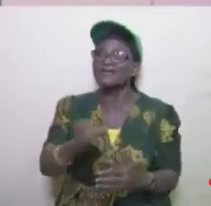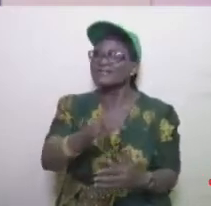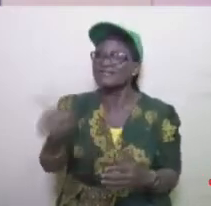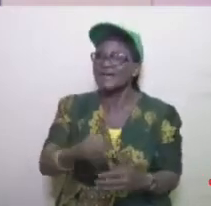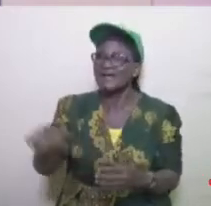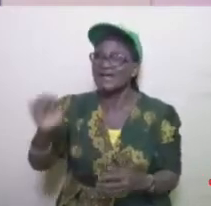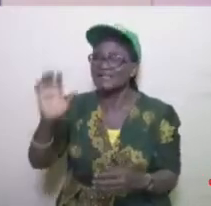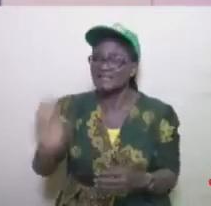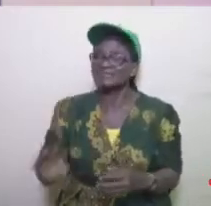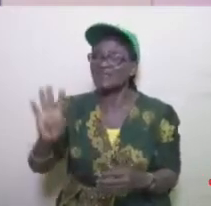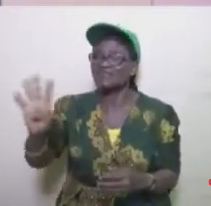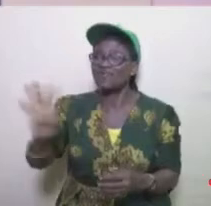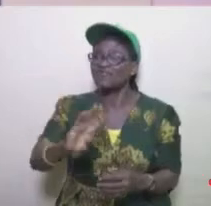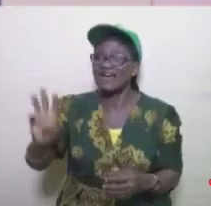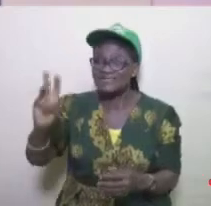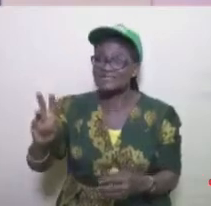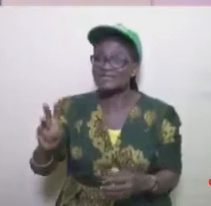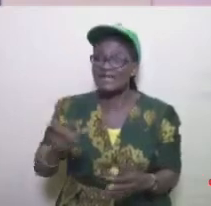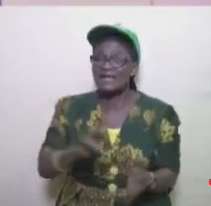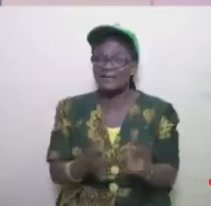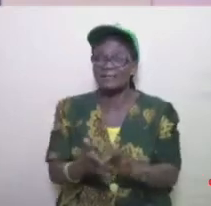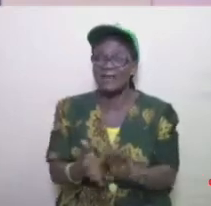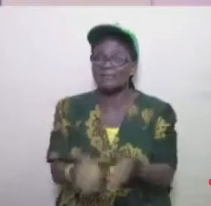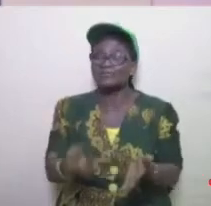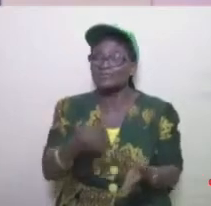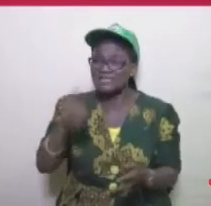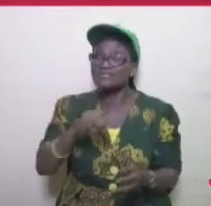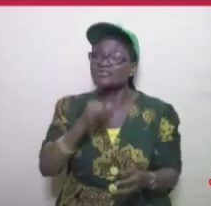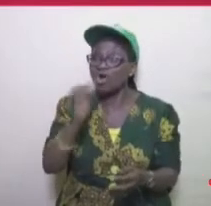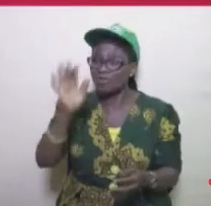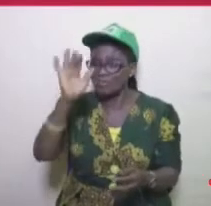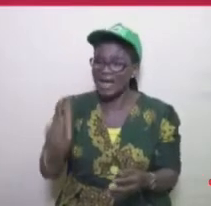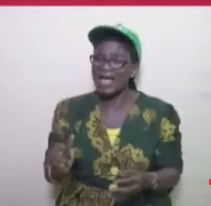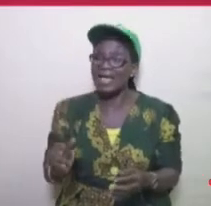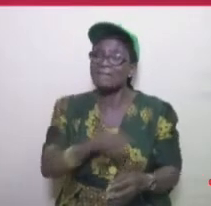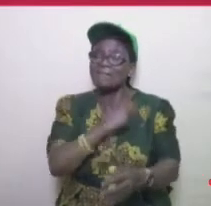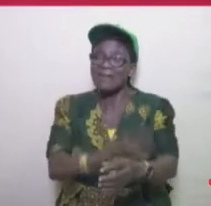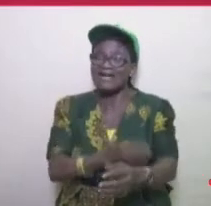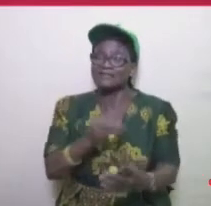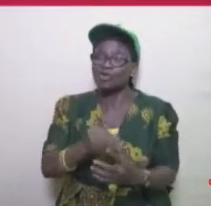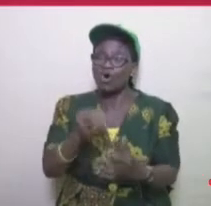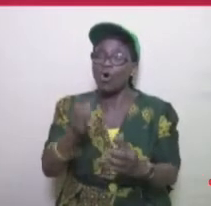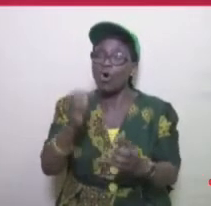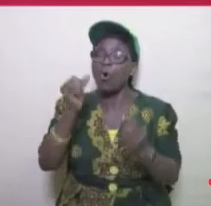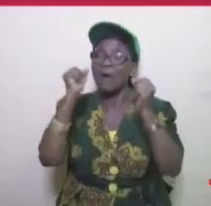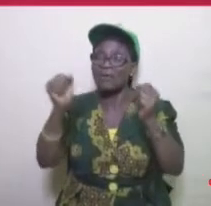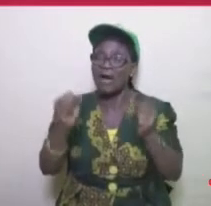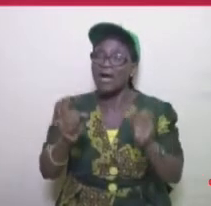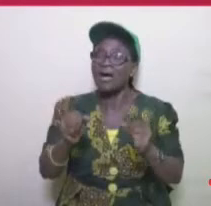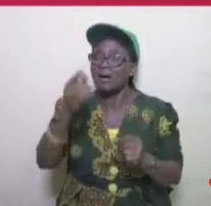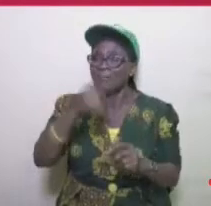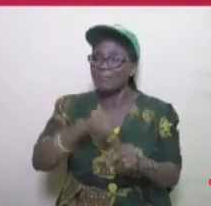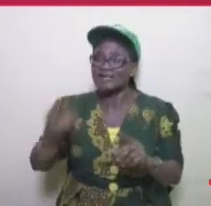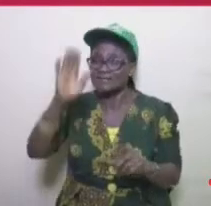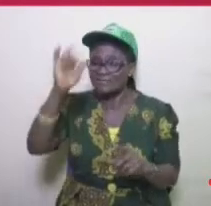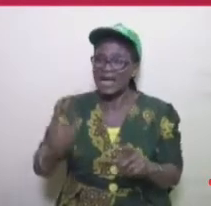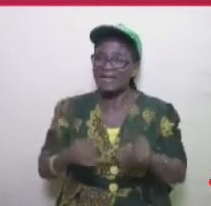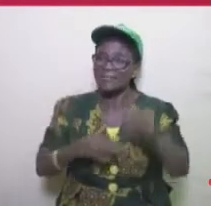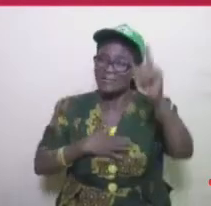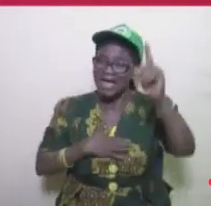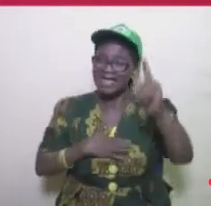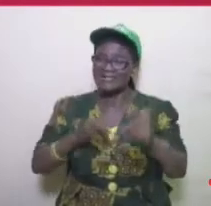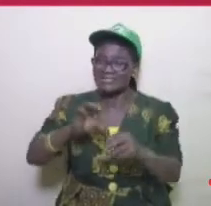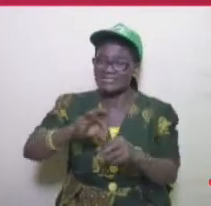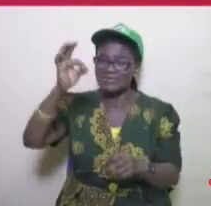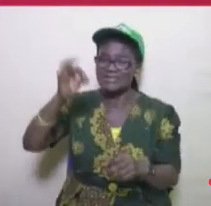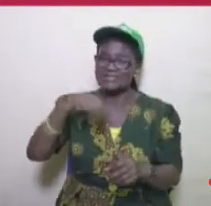Zechariah chapter 4 verse 6, the Bible said, not by might, not by power, but by my spirit, says the Lord.